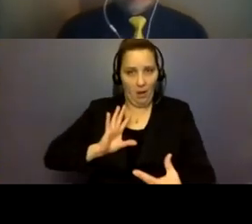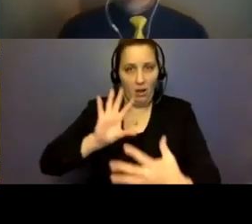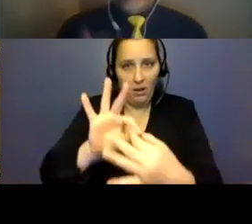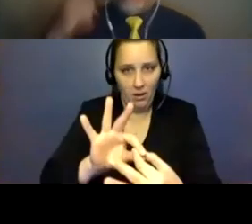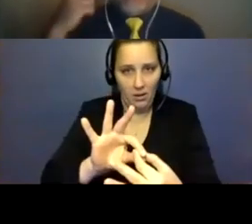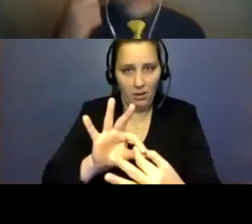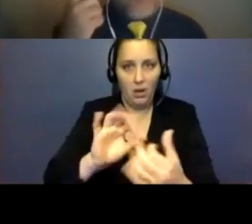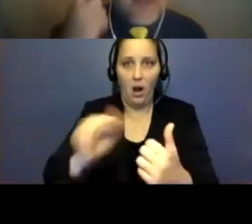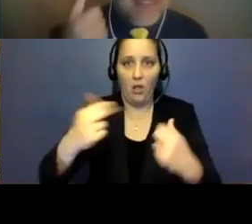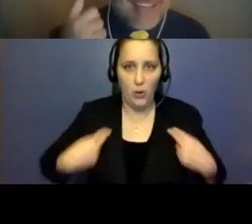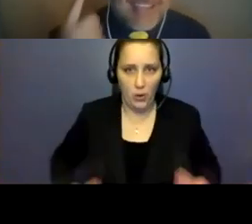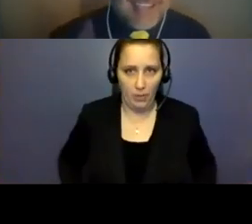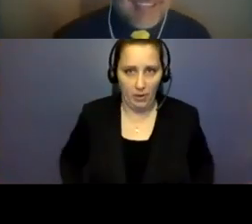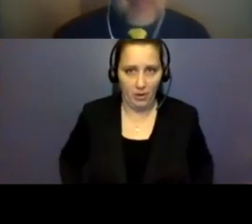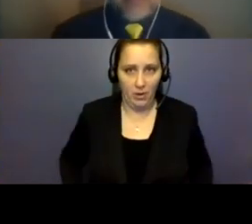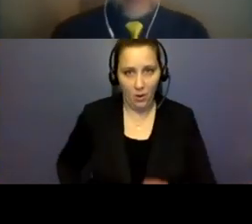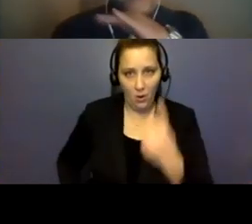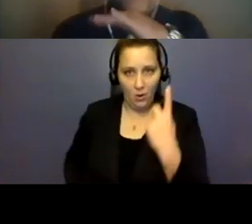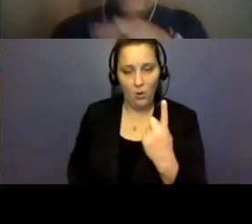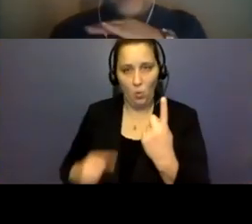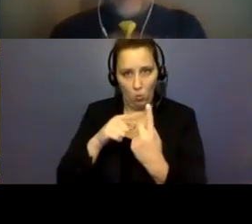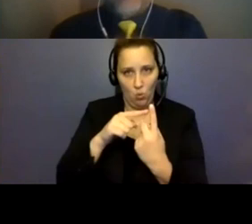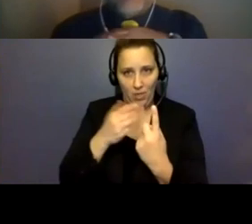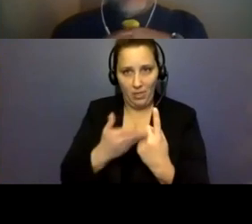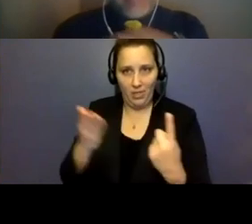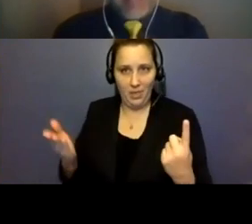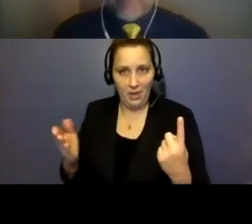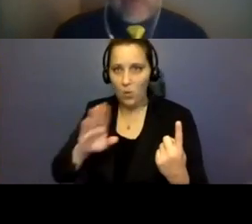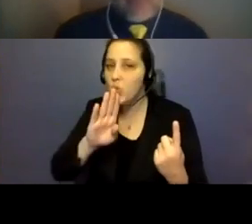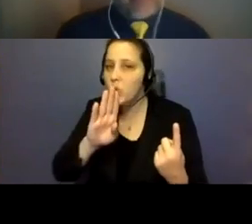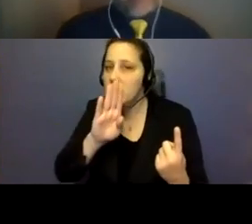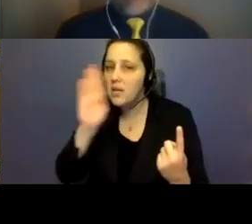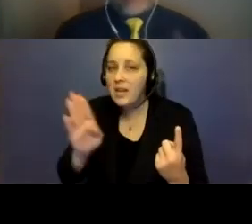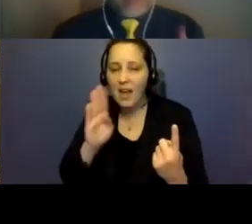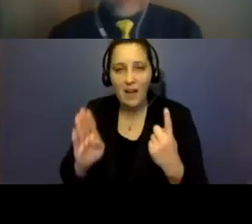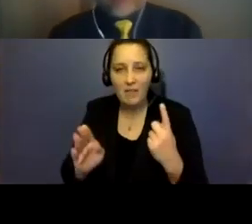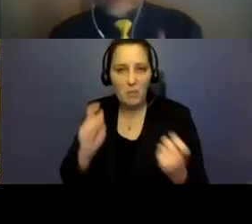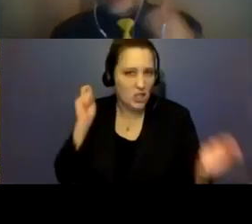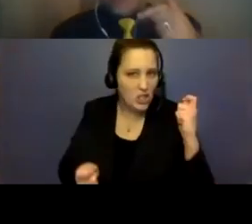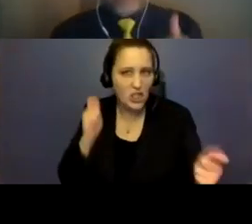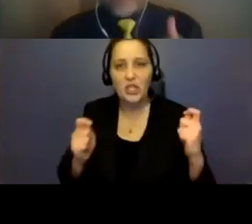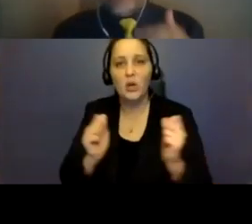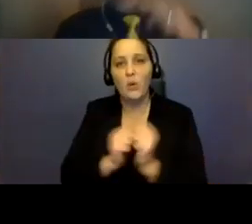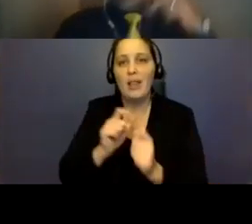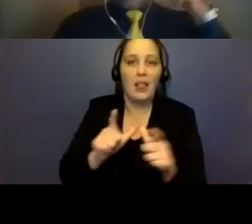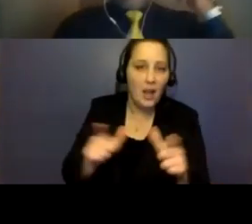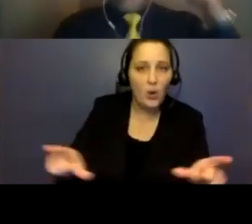humans. And there's one thing that will never be tampered with by language,